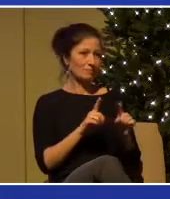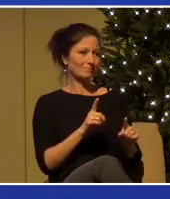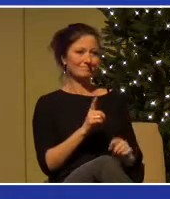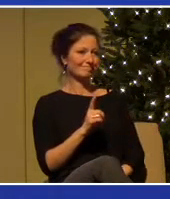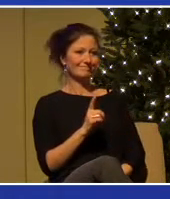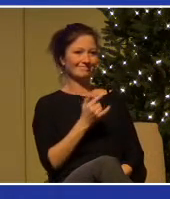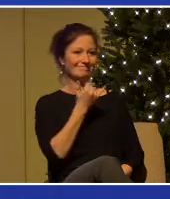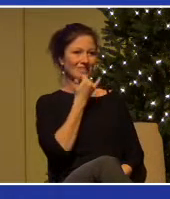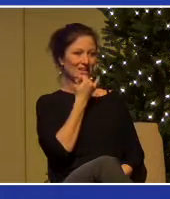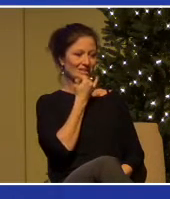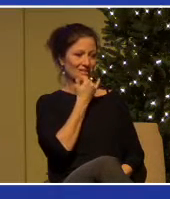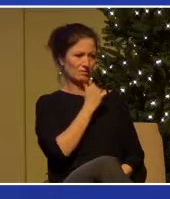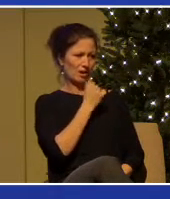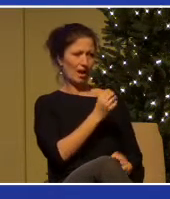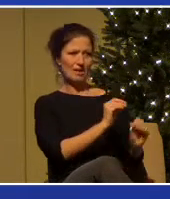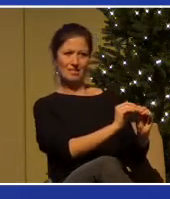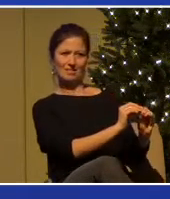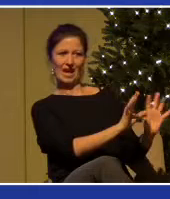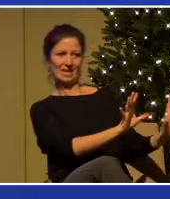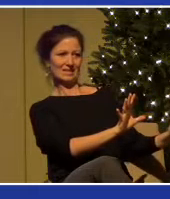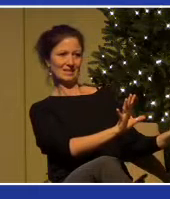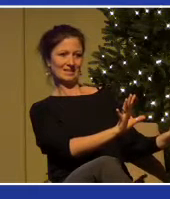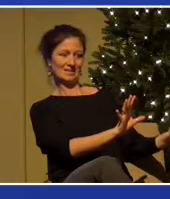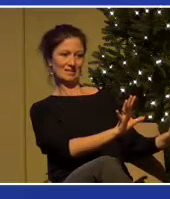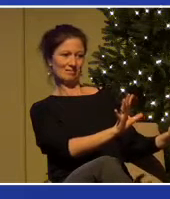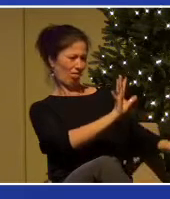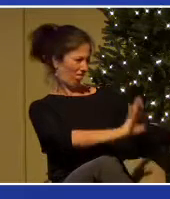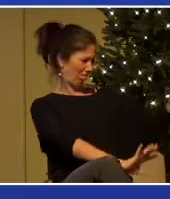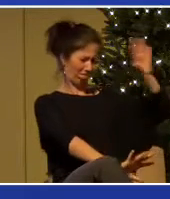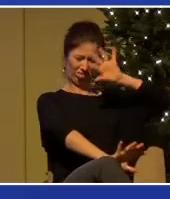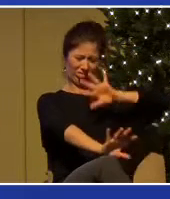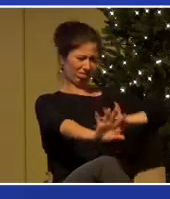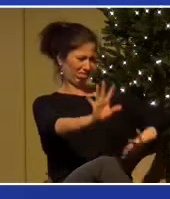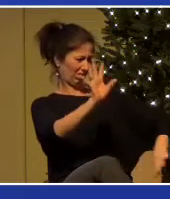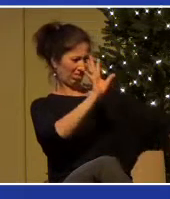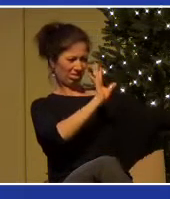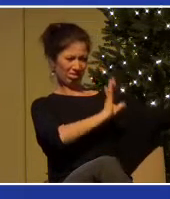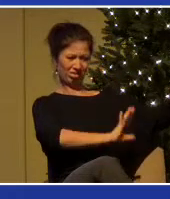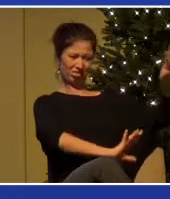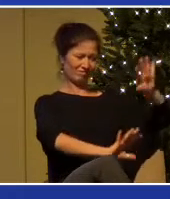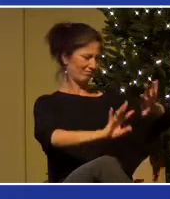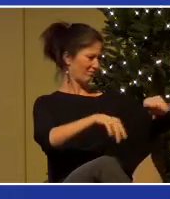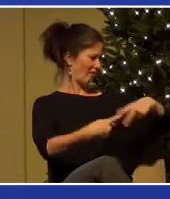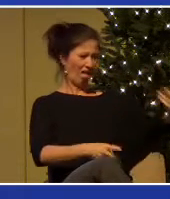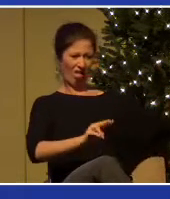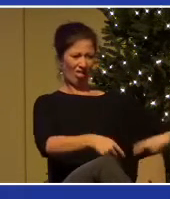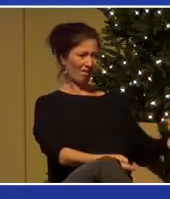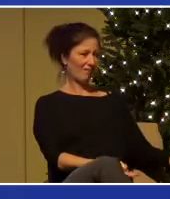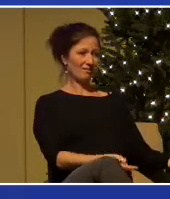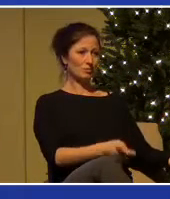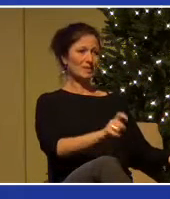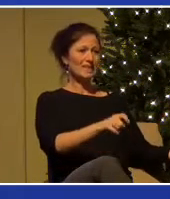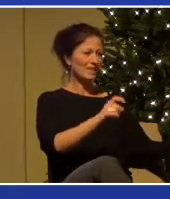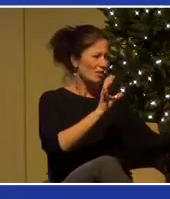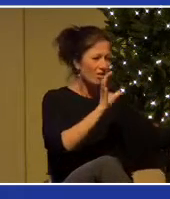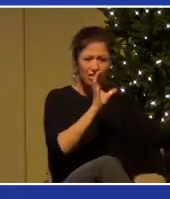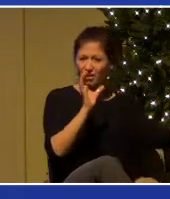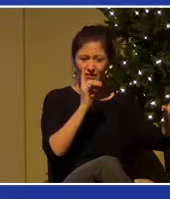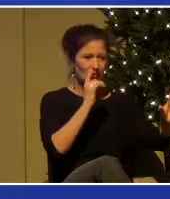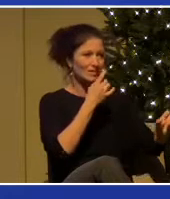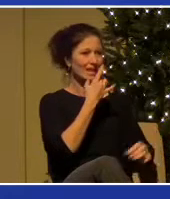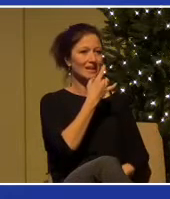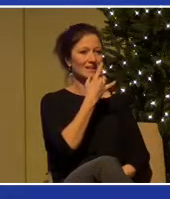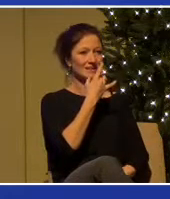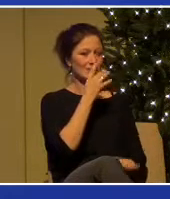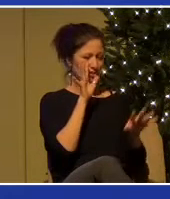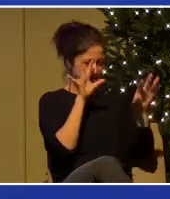But it's not light. And we fumble around in the darkness, needing it. And we live in the